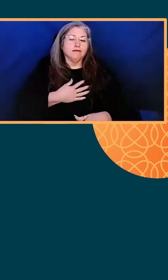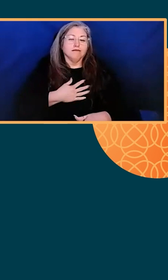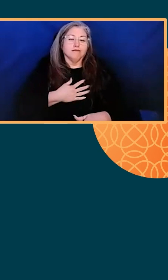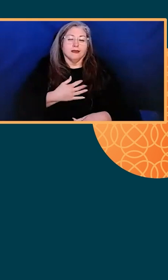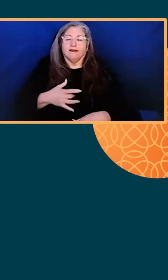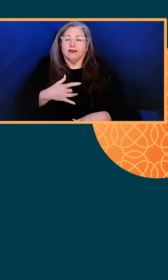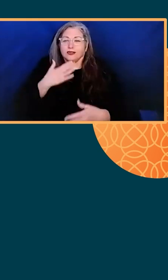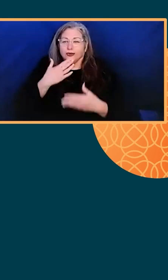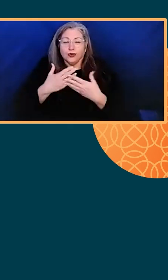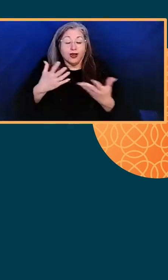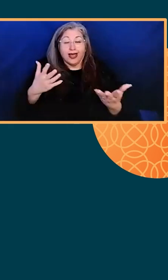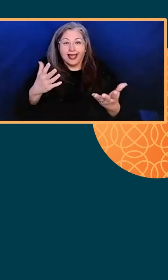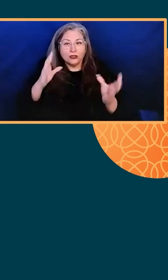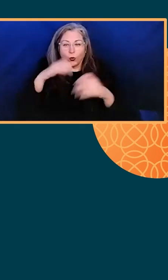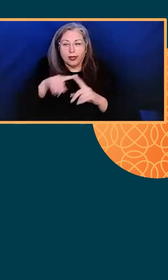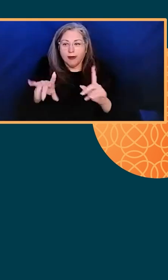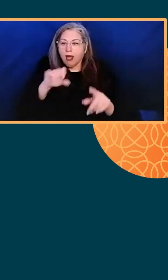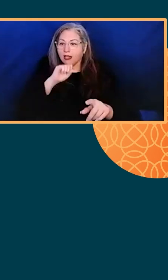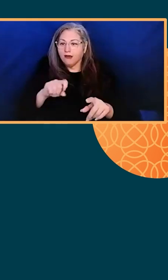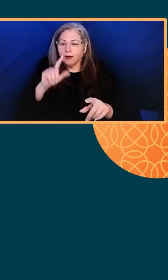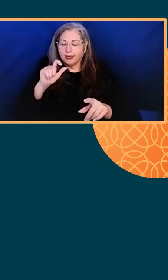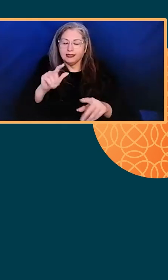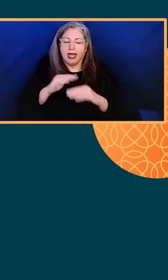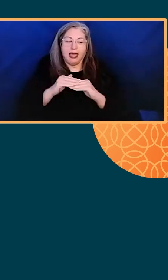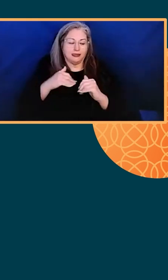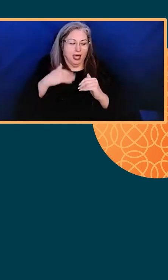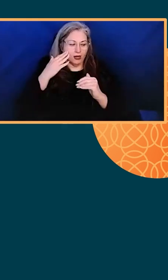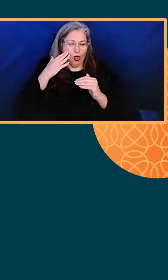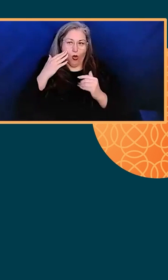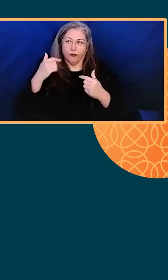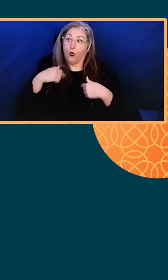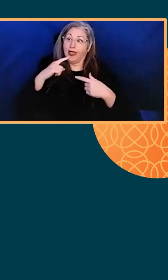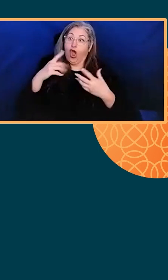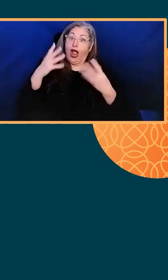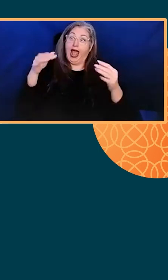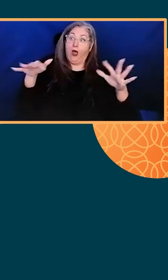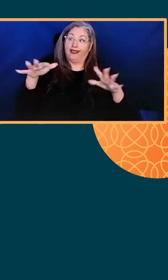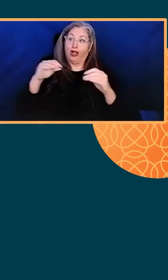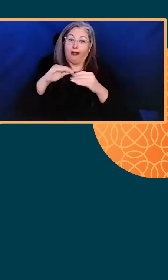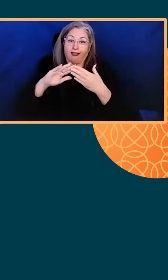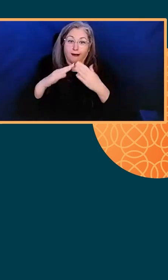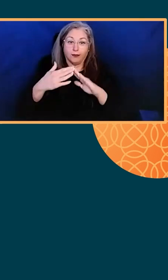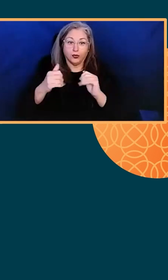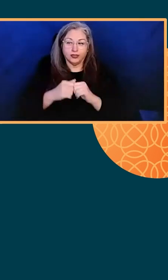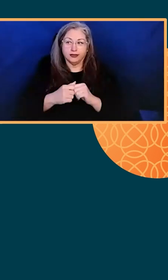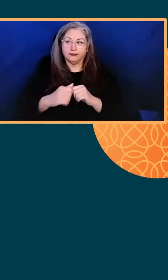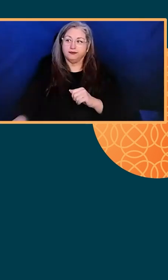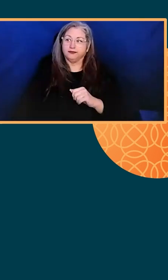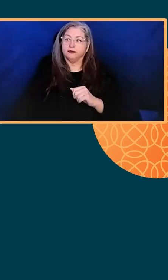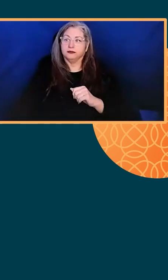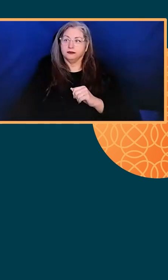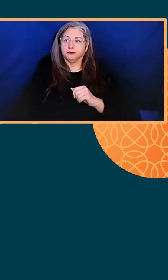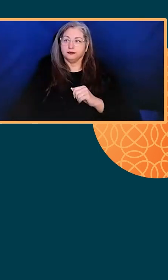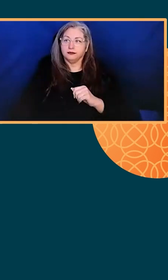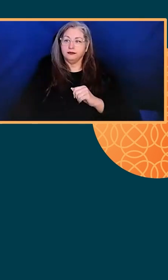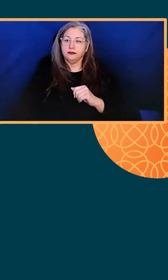It's weird, but I love it, because at least I know we're out there in community, and those